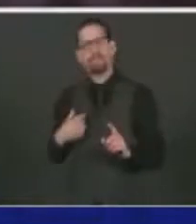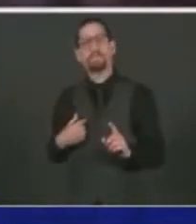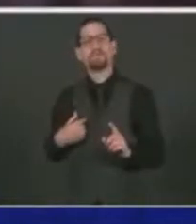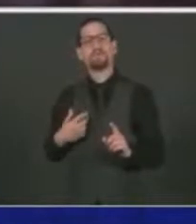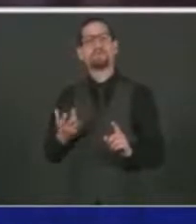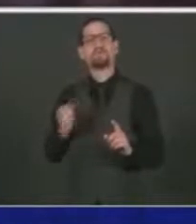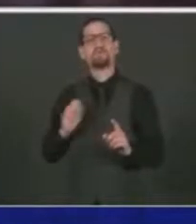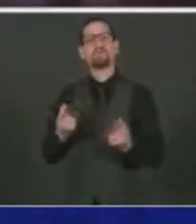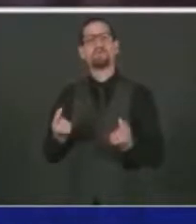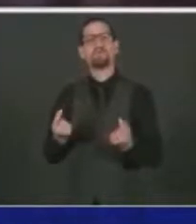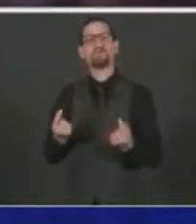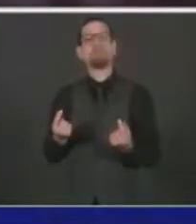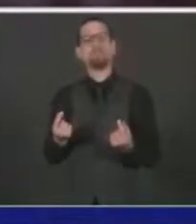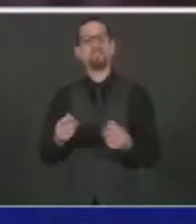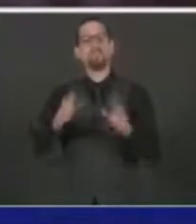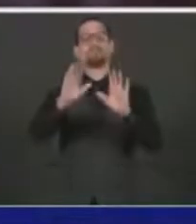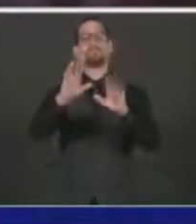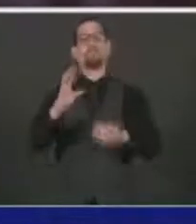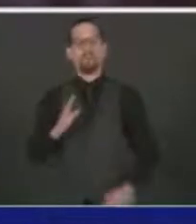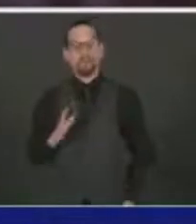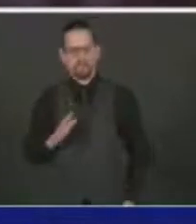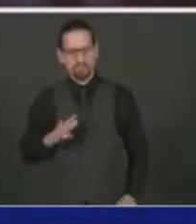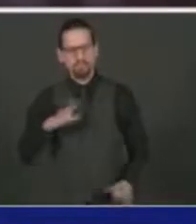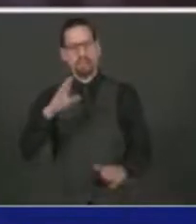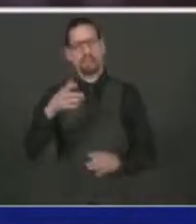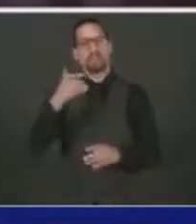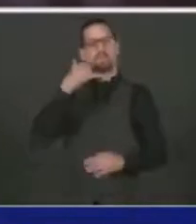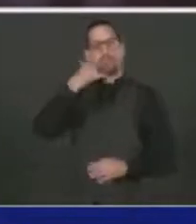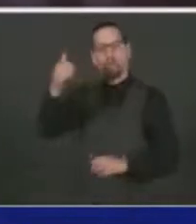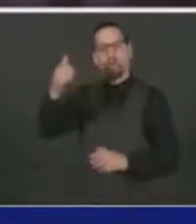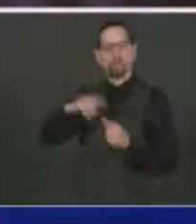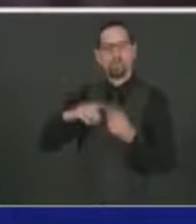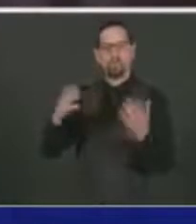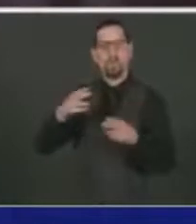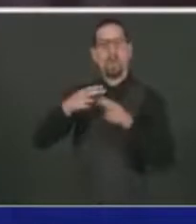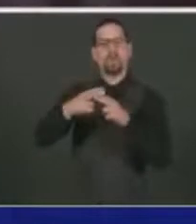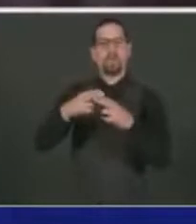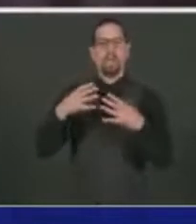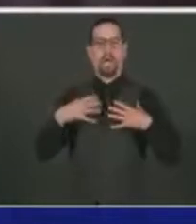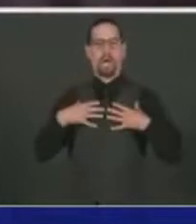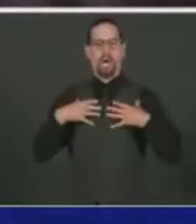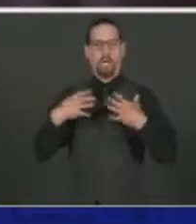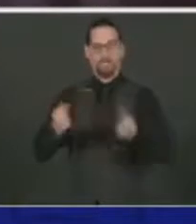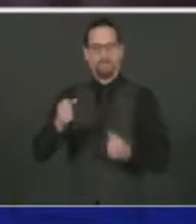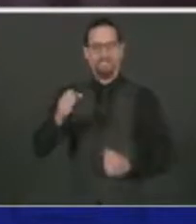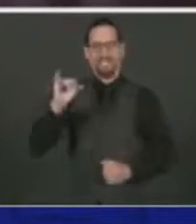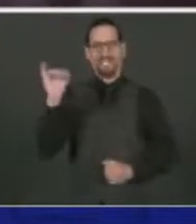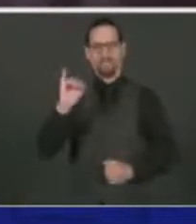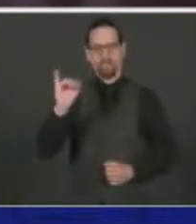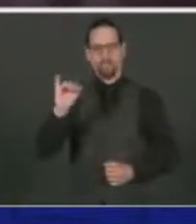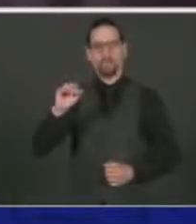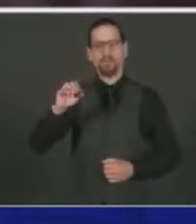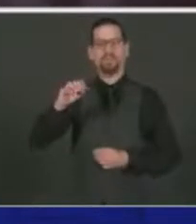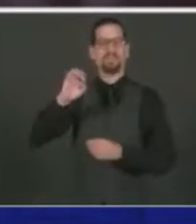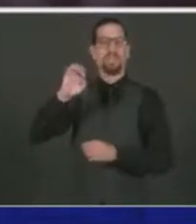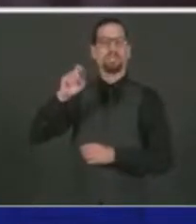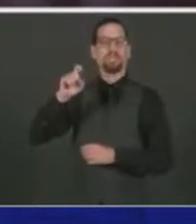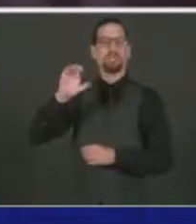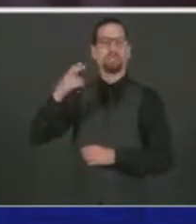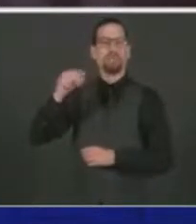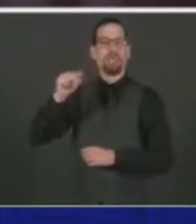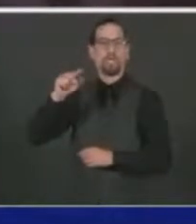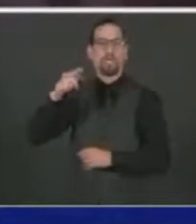exchange. We'll figure out a way to get your children immunized. Or call